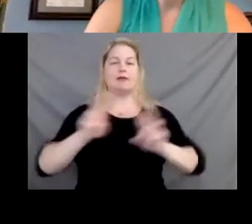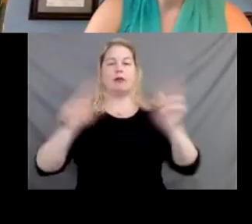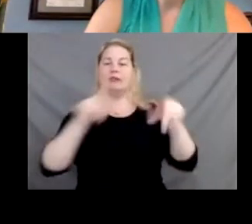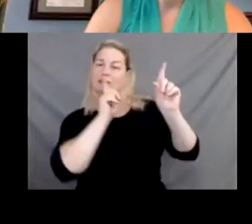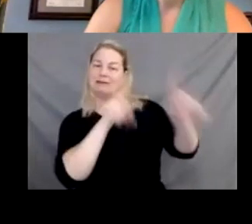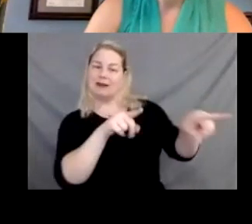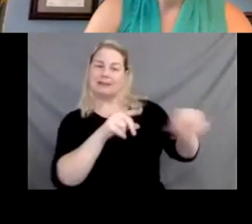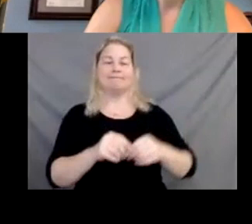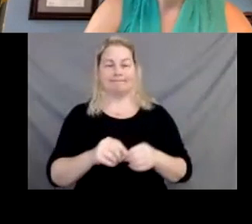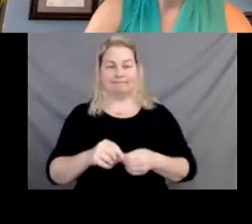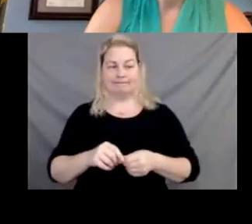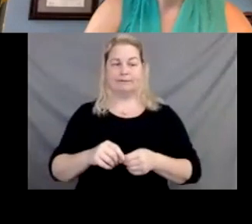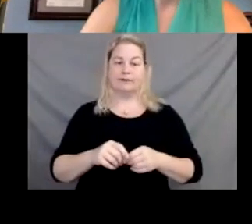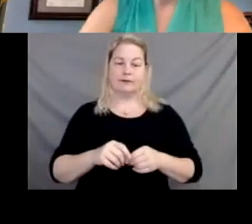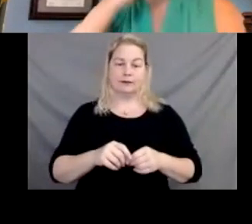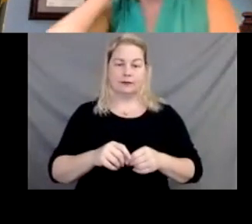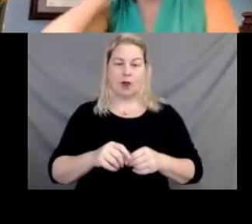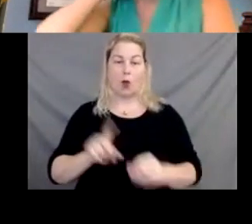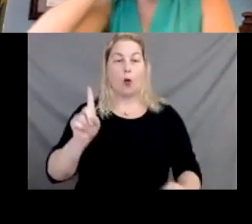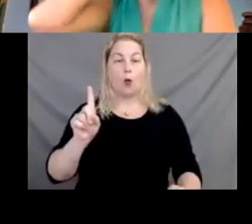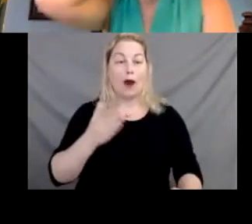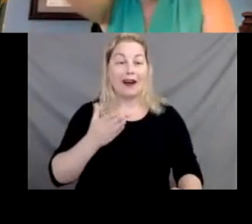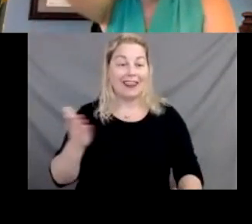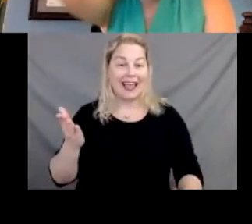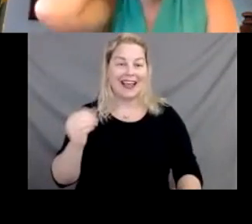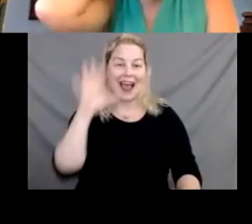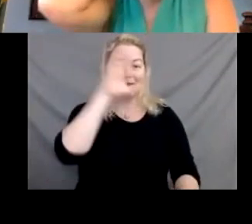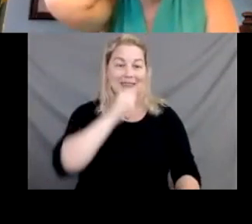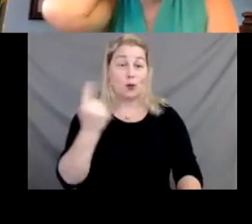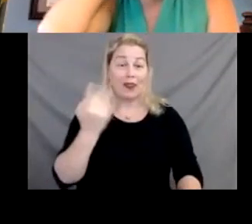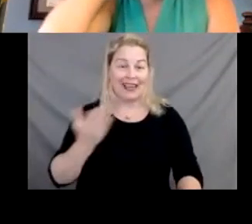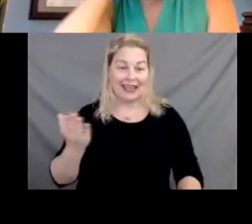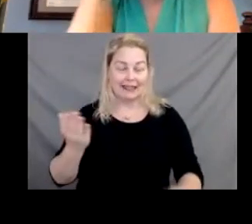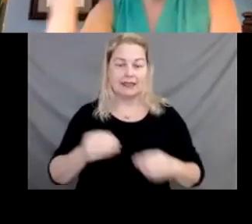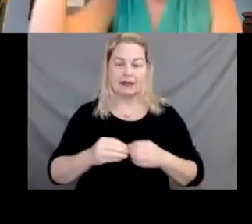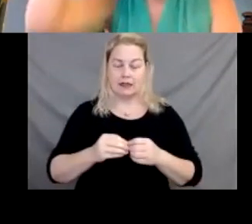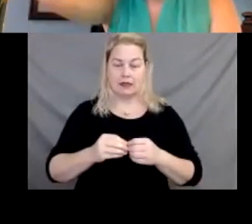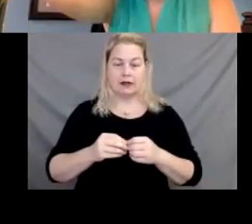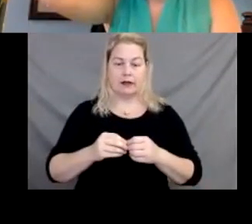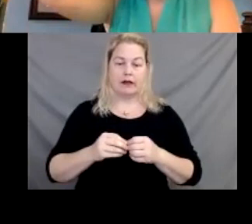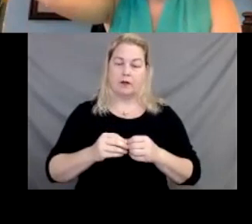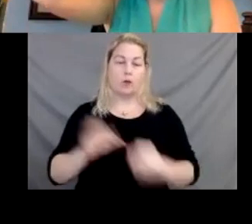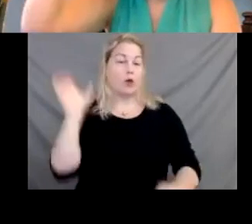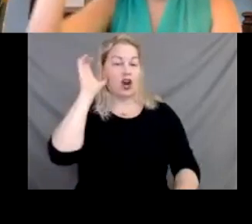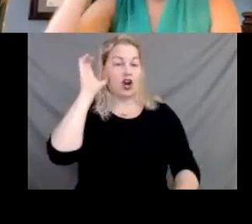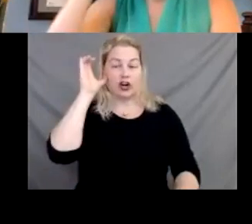I should finally, I know I missed one thing as I was going through, that there was testimony for,